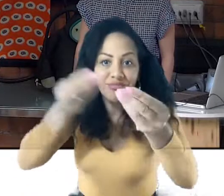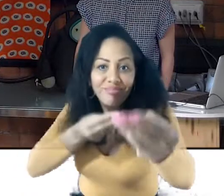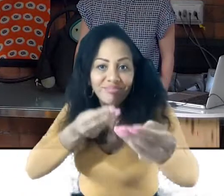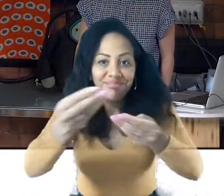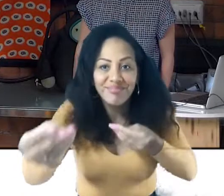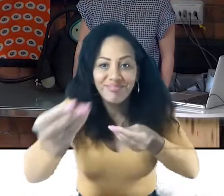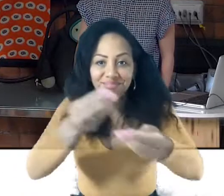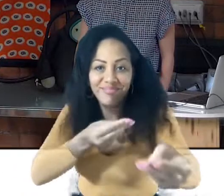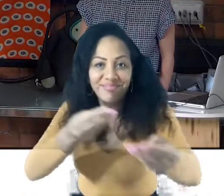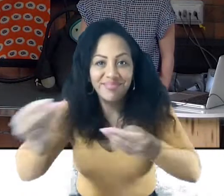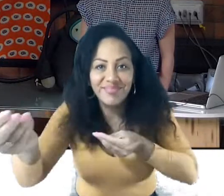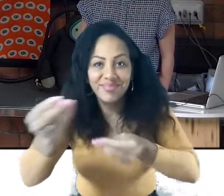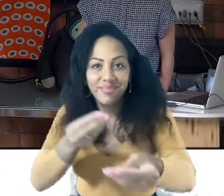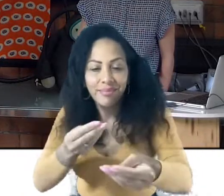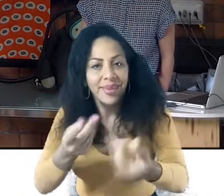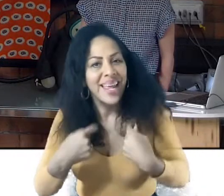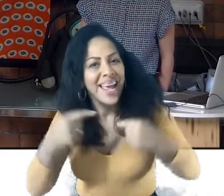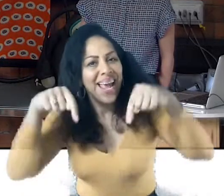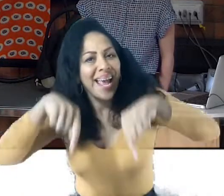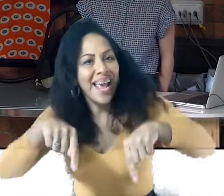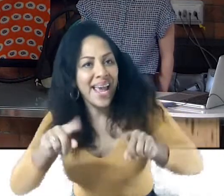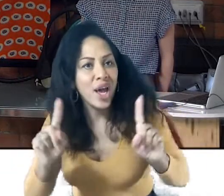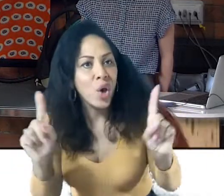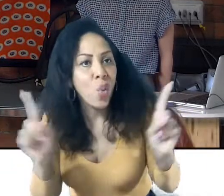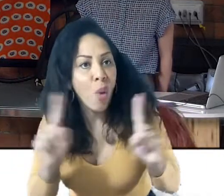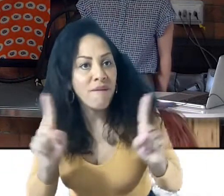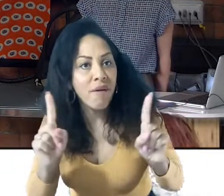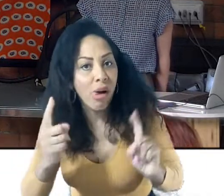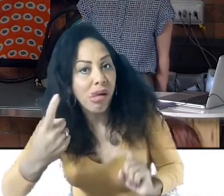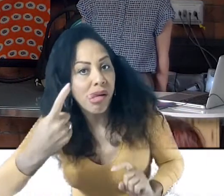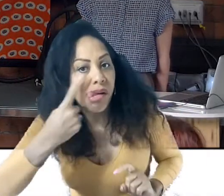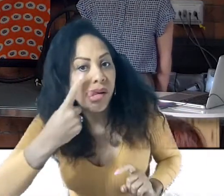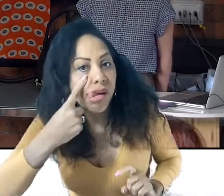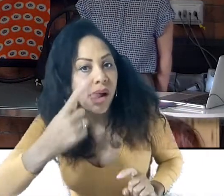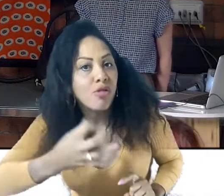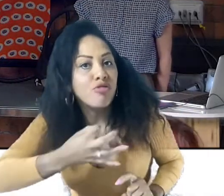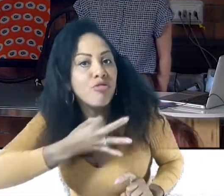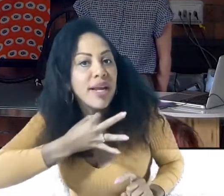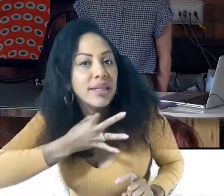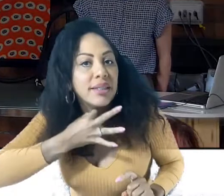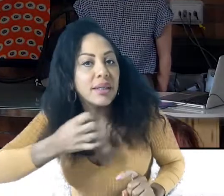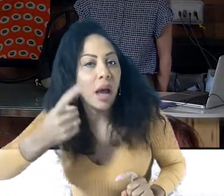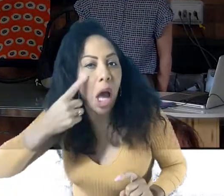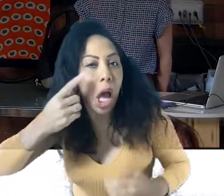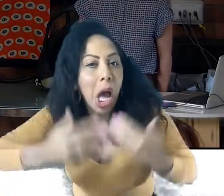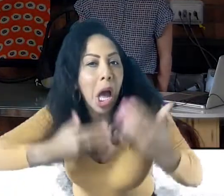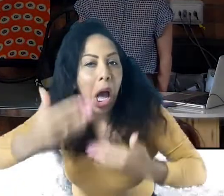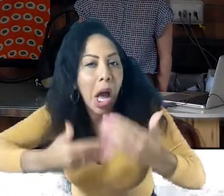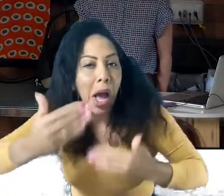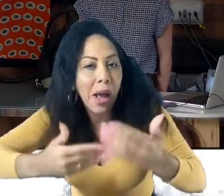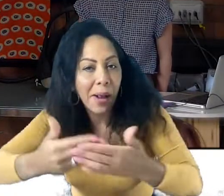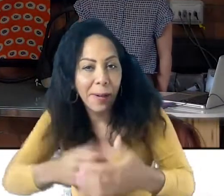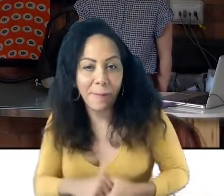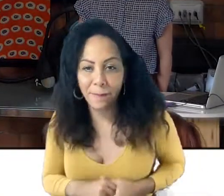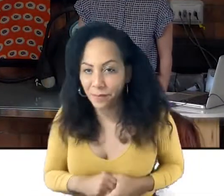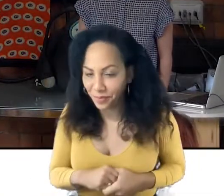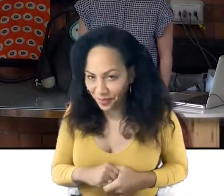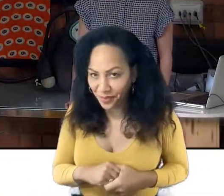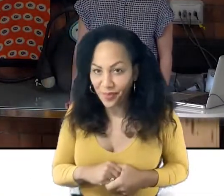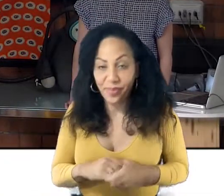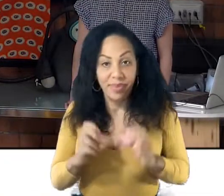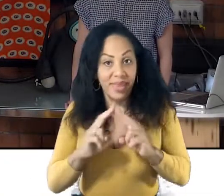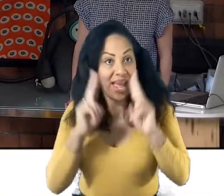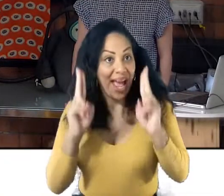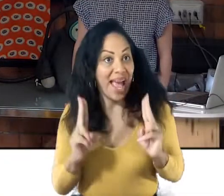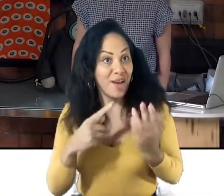place for people to take risks in their practice and make time for collaboration. So a little bit of housekeeping before I hand over. Feel